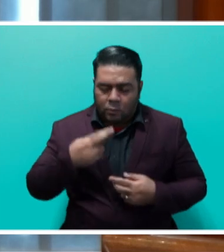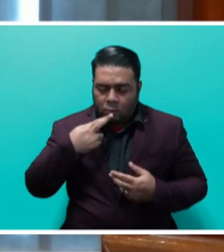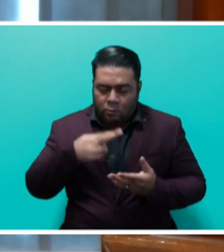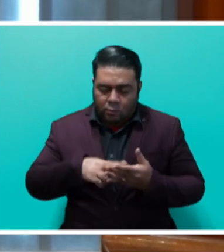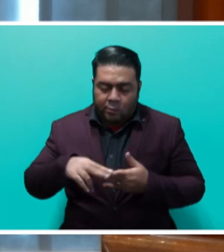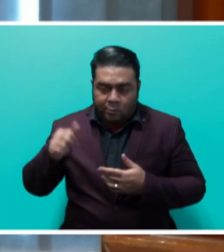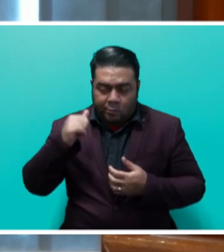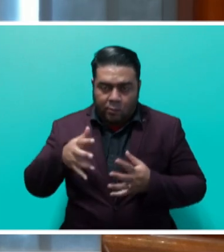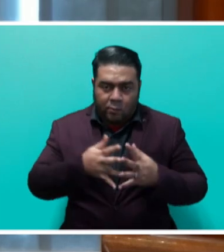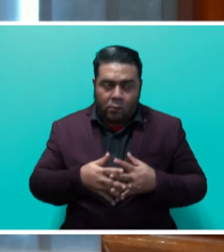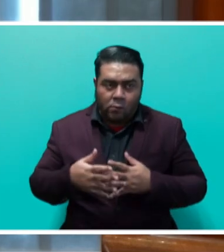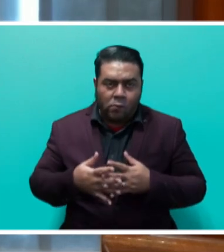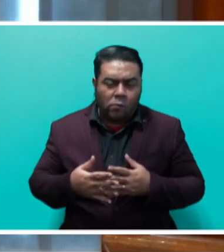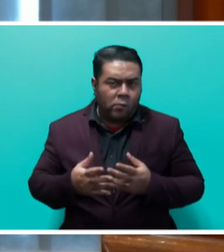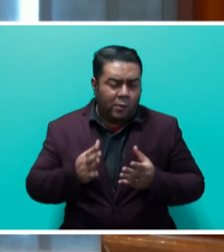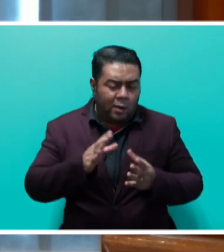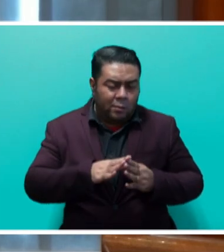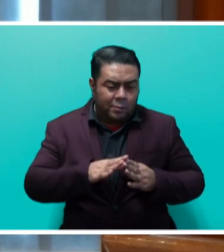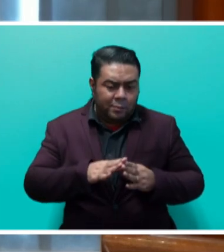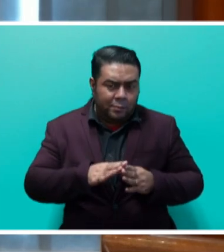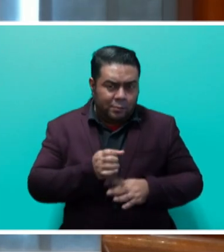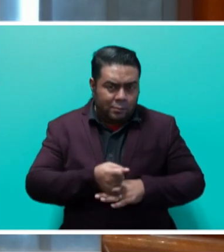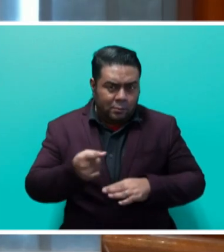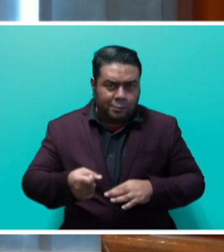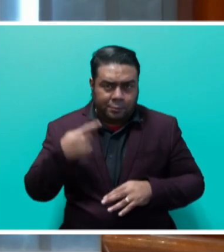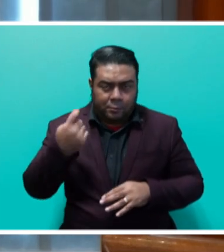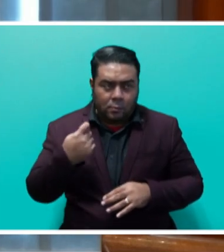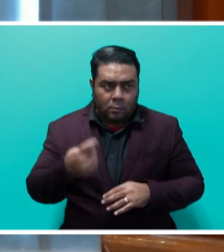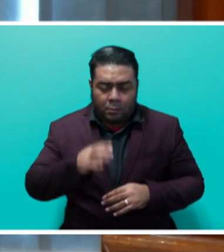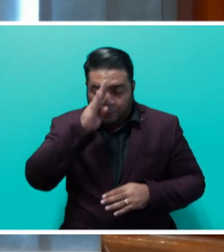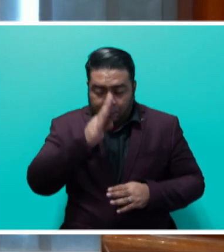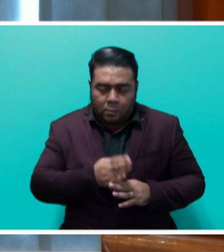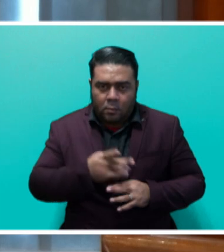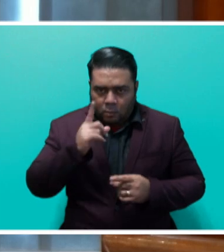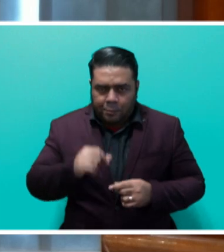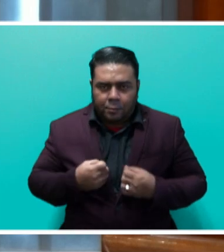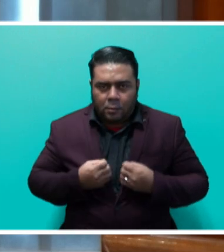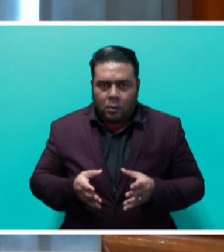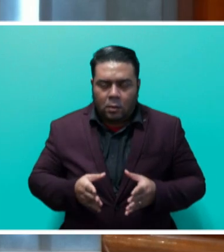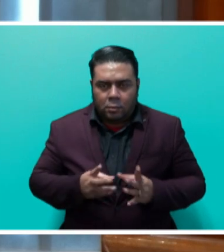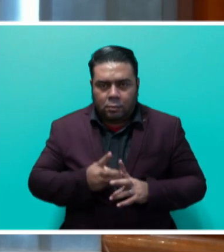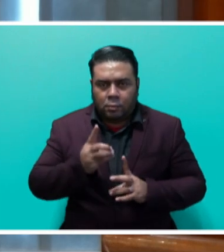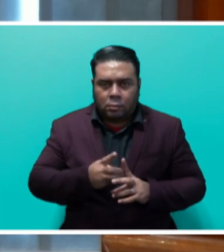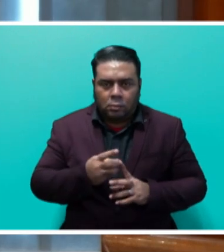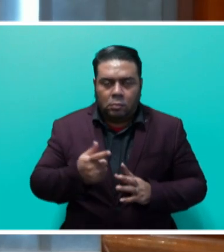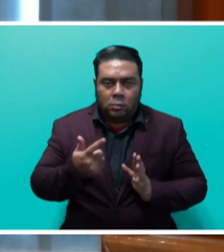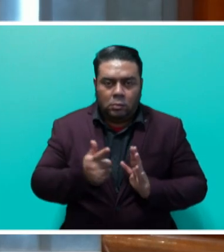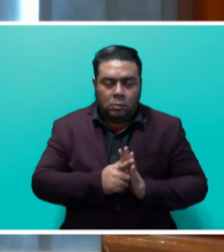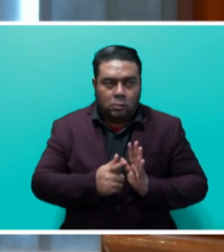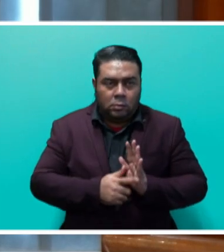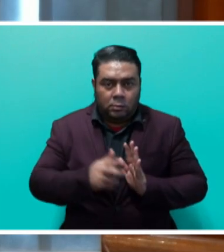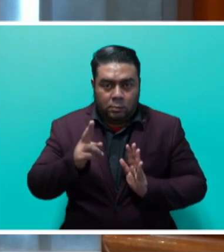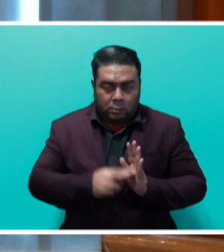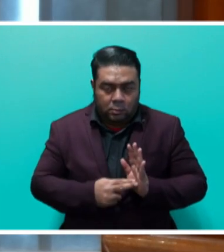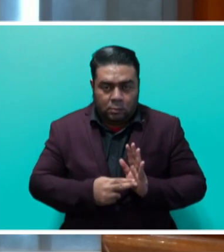on the results, and therefrom, hopefully, Mr. Speaker, sir, we can start developing the legislation to